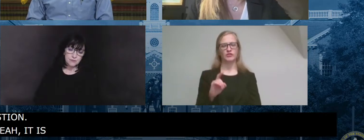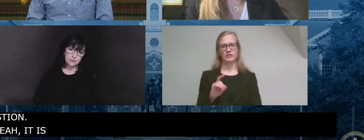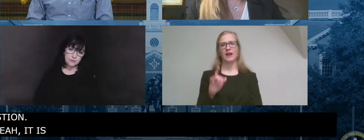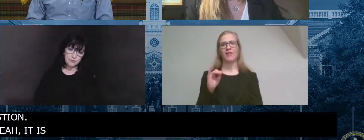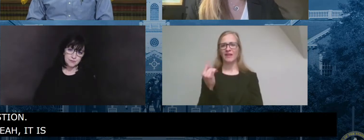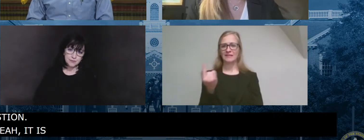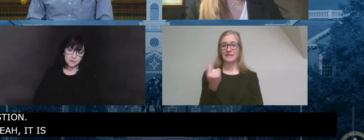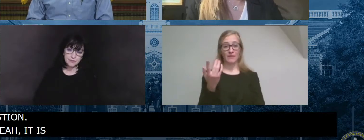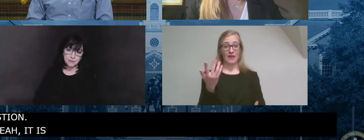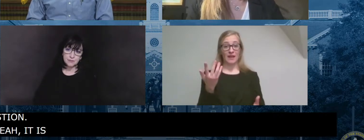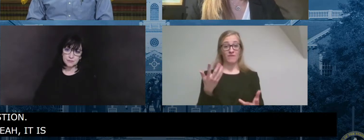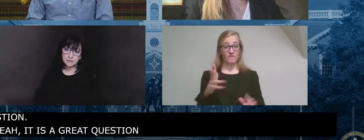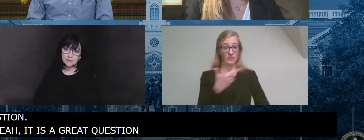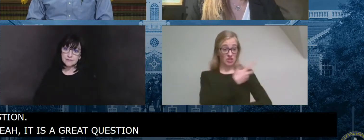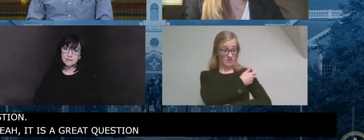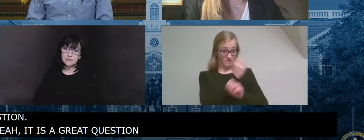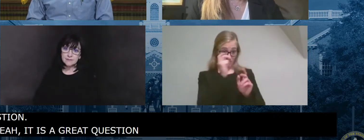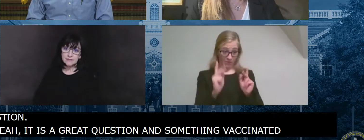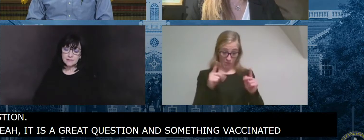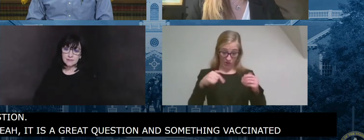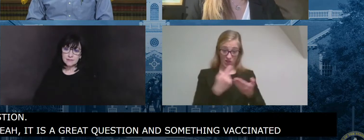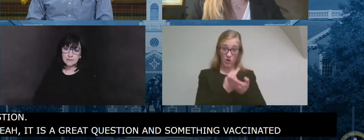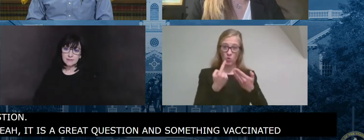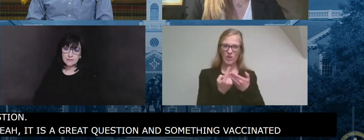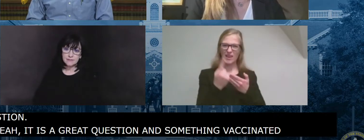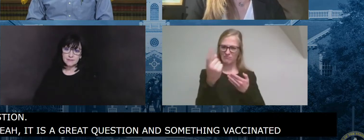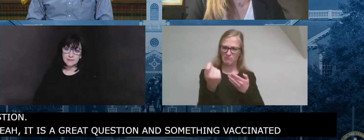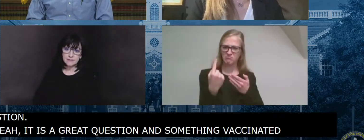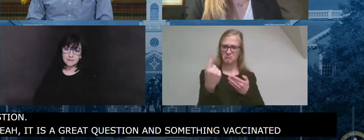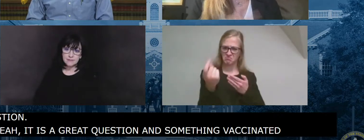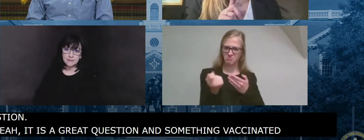vaccinating folks this weekend that we got asked a lot. So,